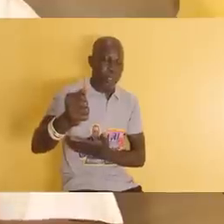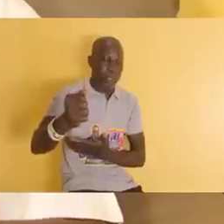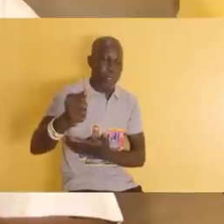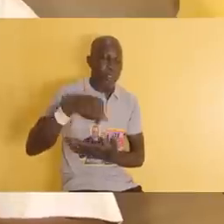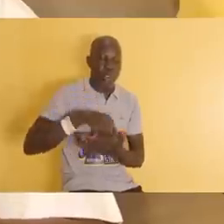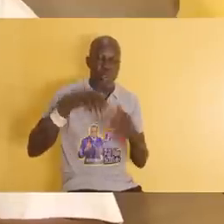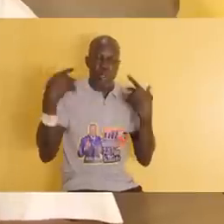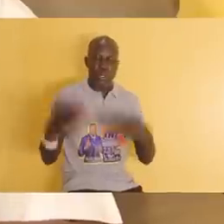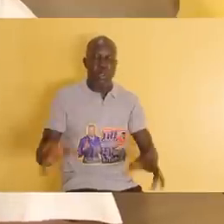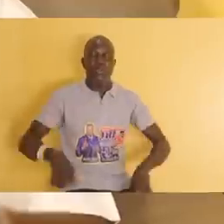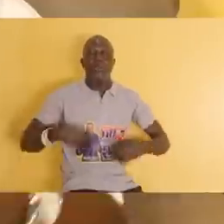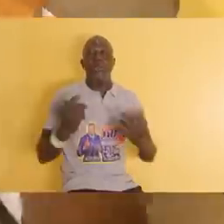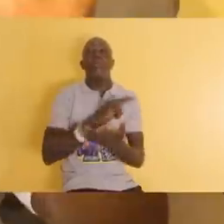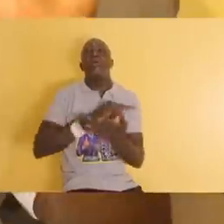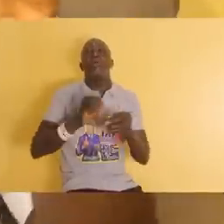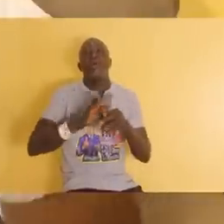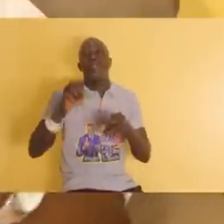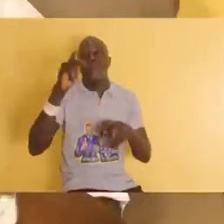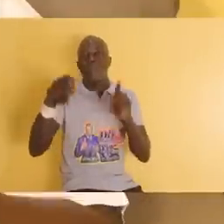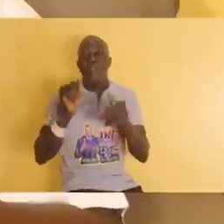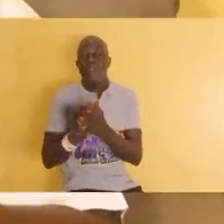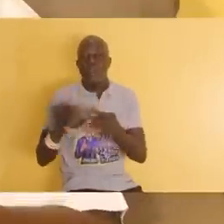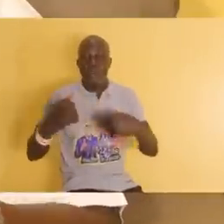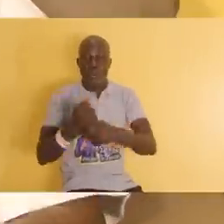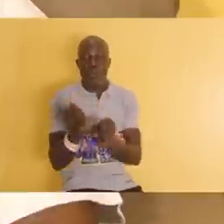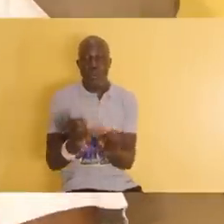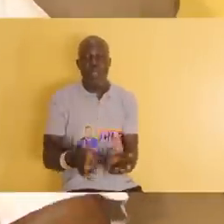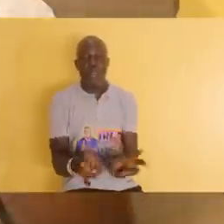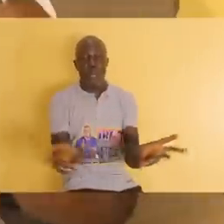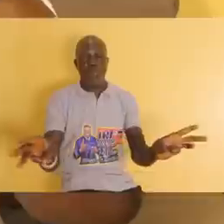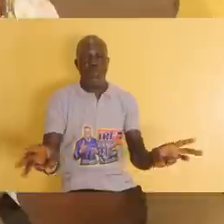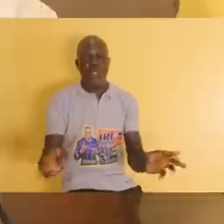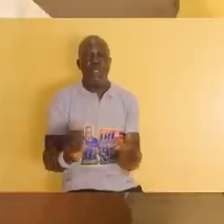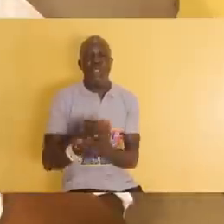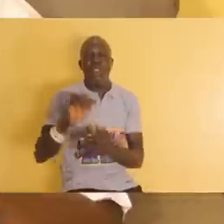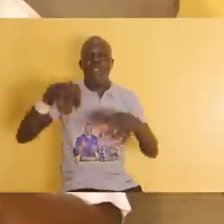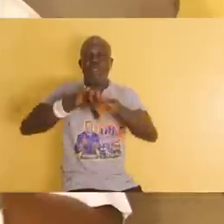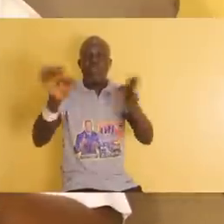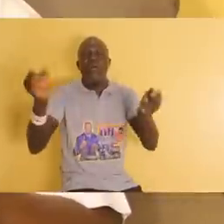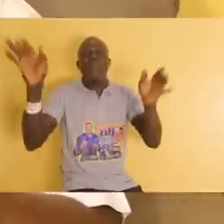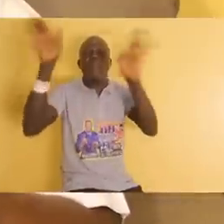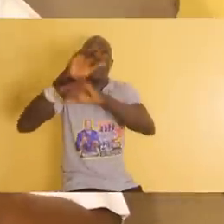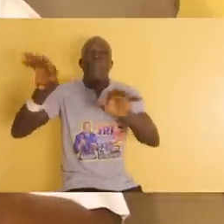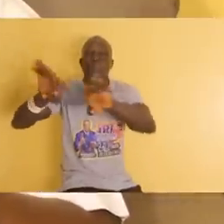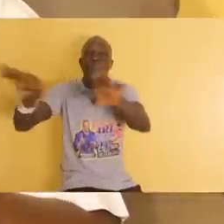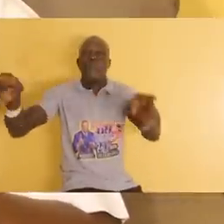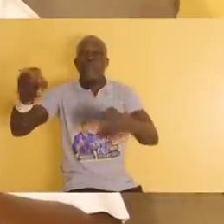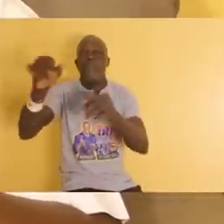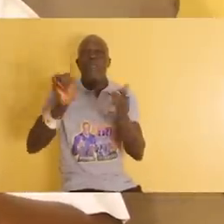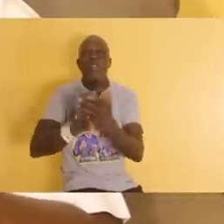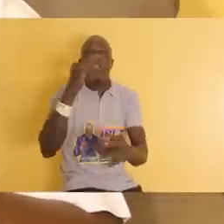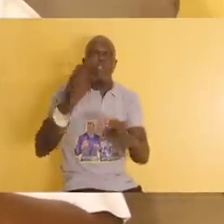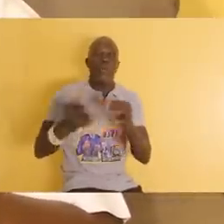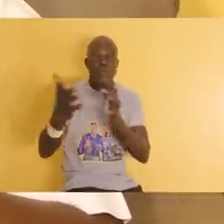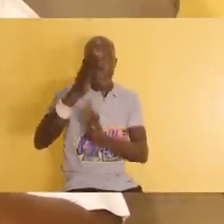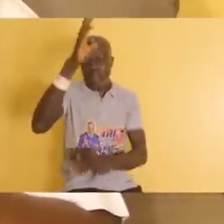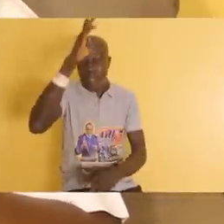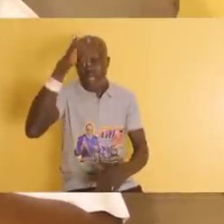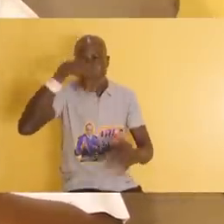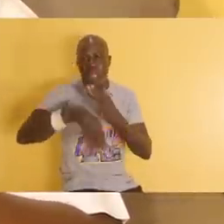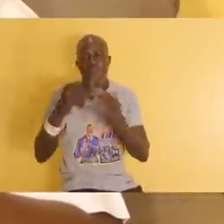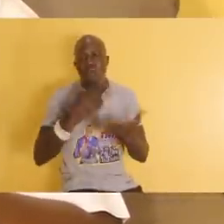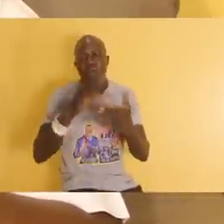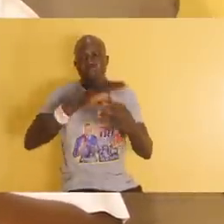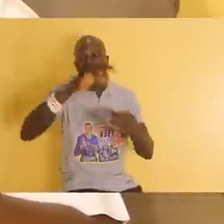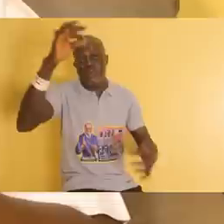boy, boy, boy, boy, boy, boy, boy, boy, boy, boy, boy, boy, boy, boy, boy, boy, boy, boy, boy, boy, boy, boy, boy, boy,